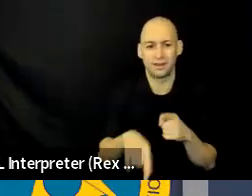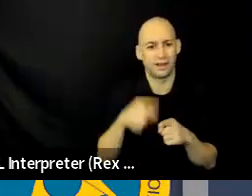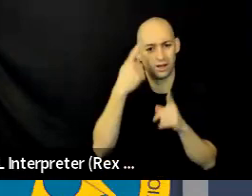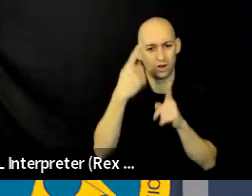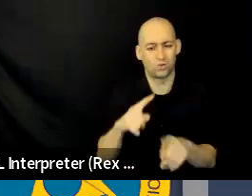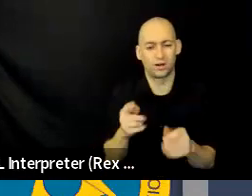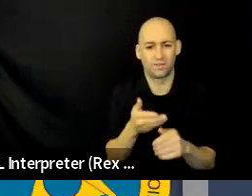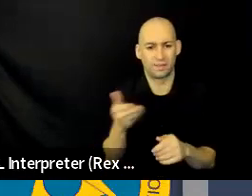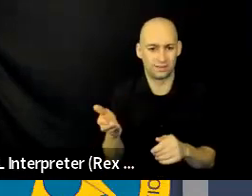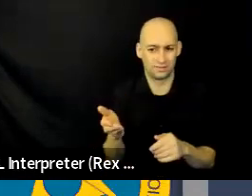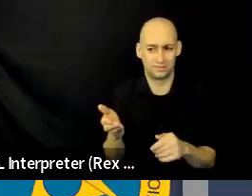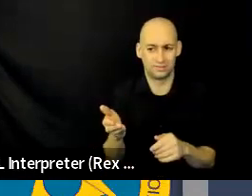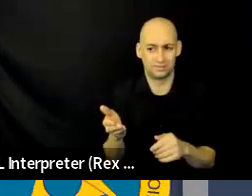that,